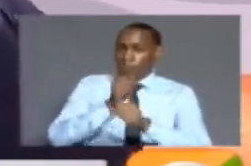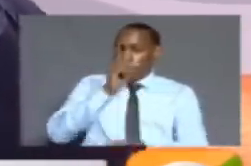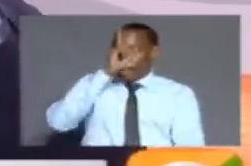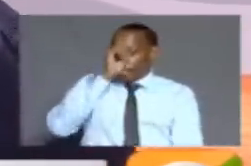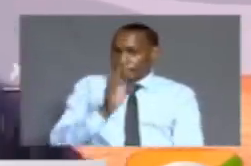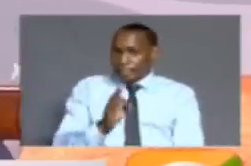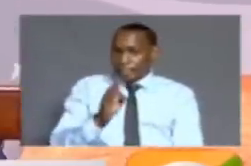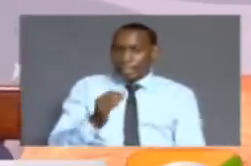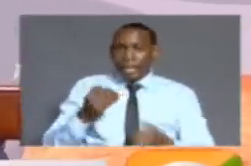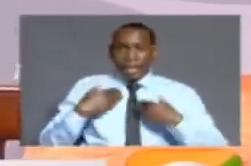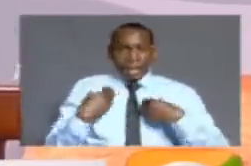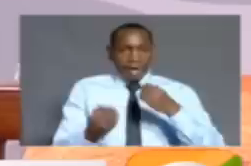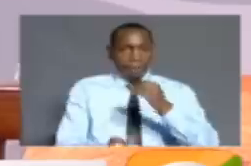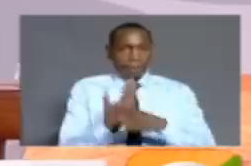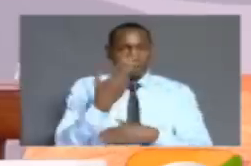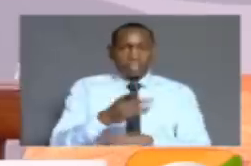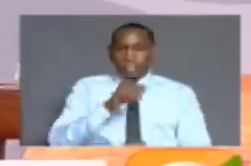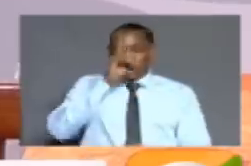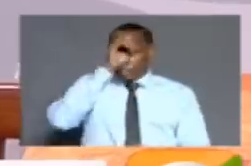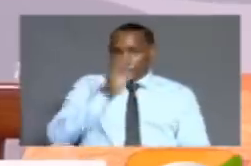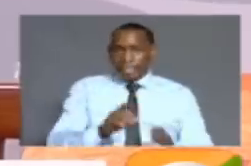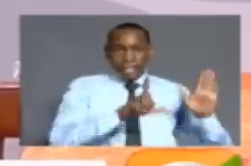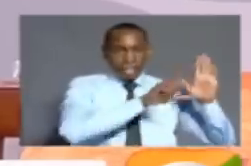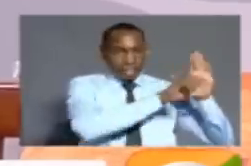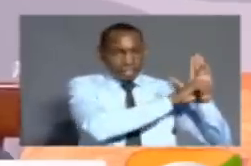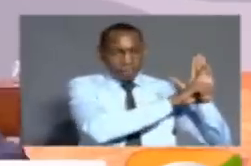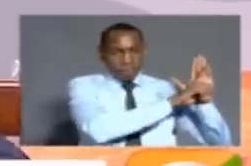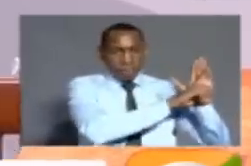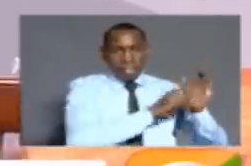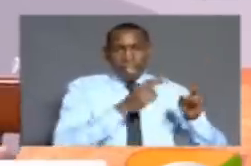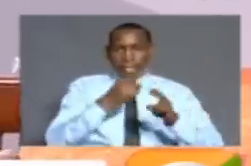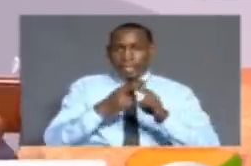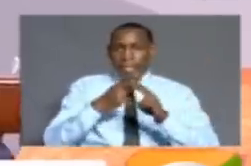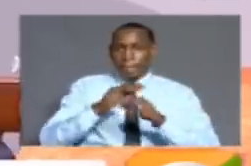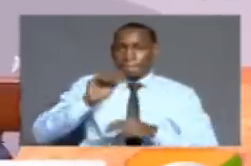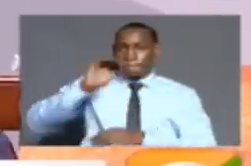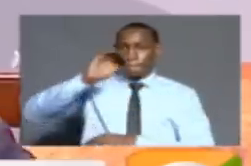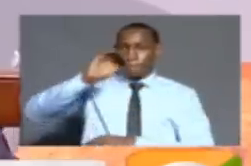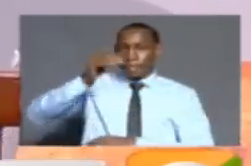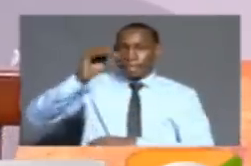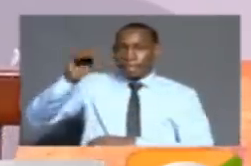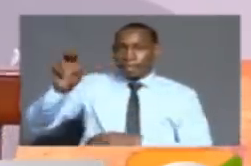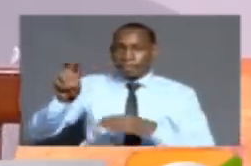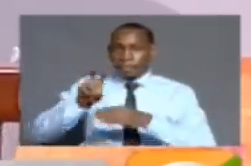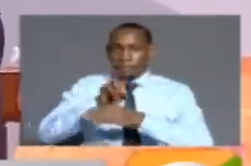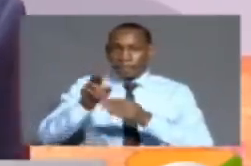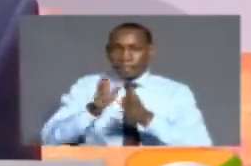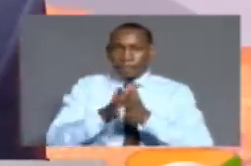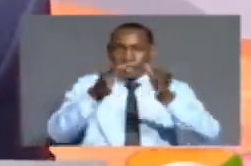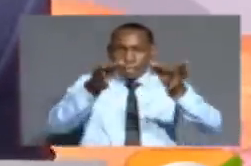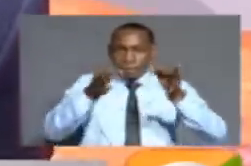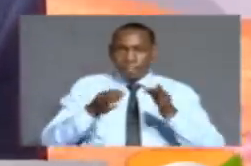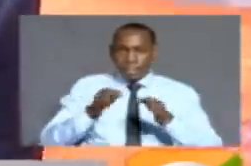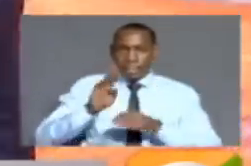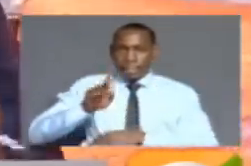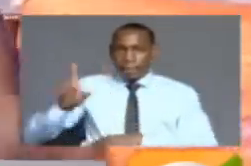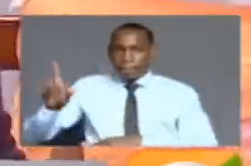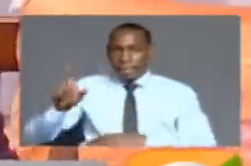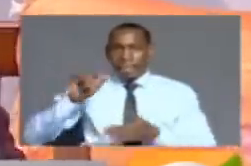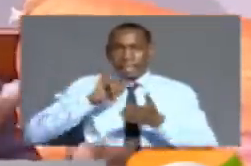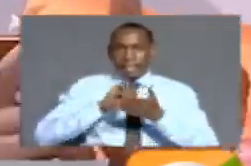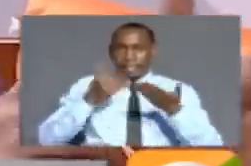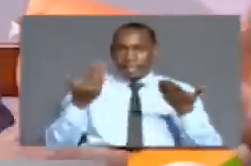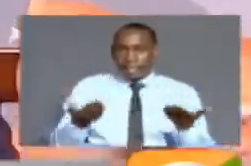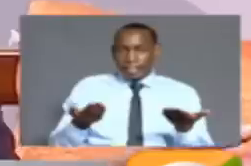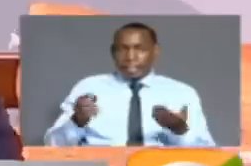I have come up with serious legislations. There's one which is called County Oversight and Accountability Bill, which is now